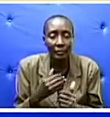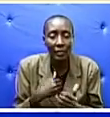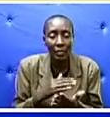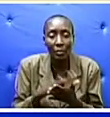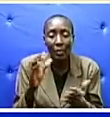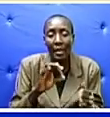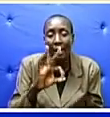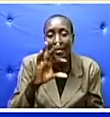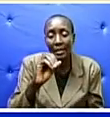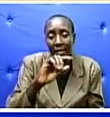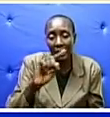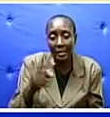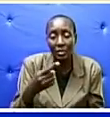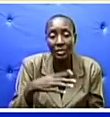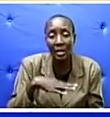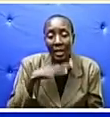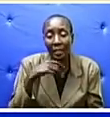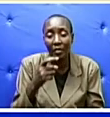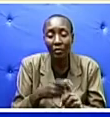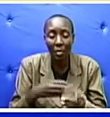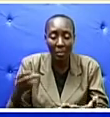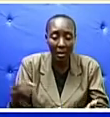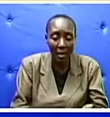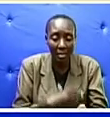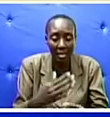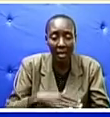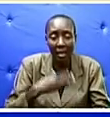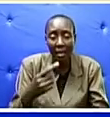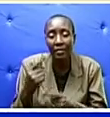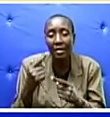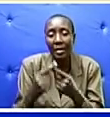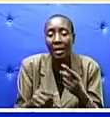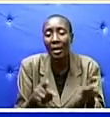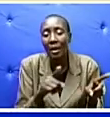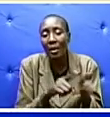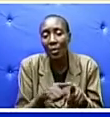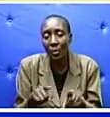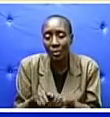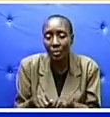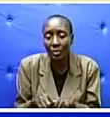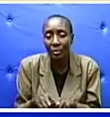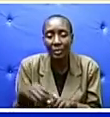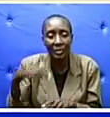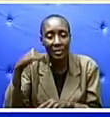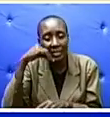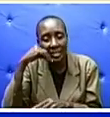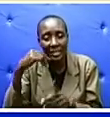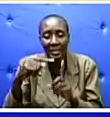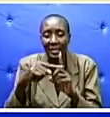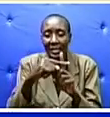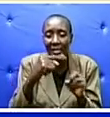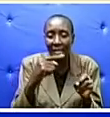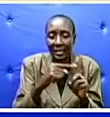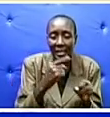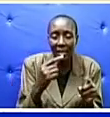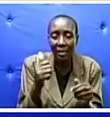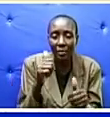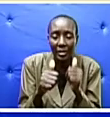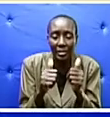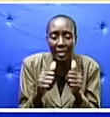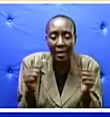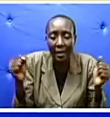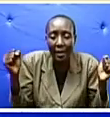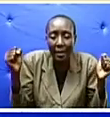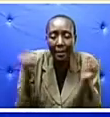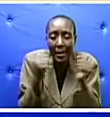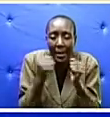30,000 deaths from cancer annually. And we also have a killer disease, which is malaria. Mm-hmm. It